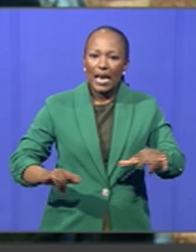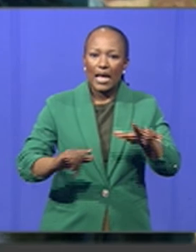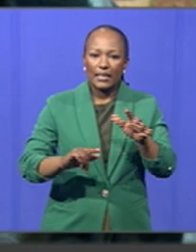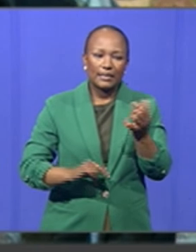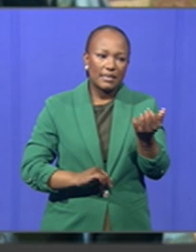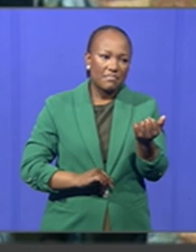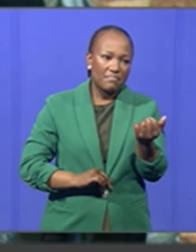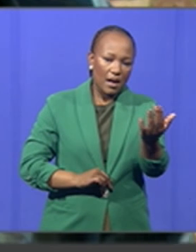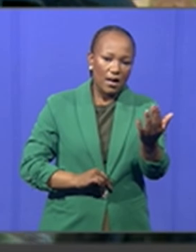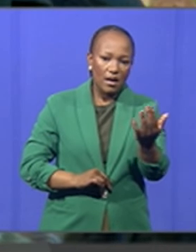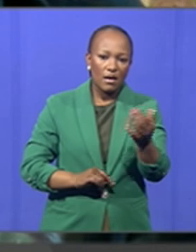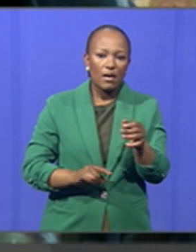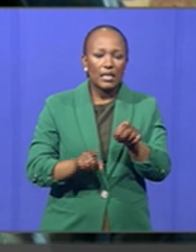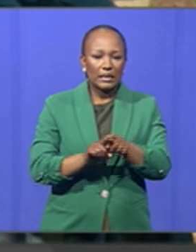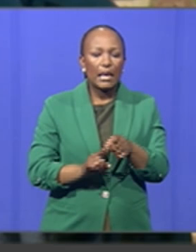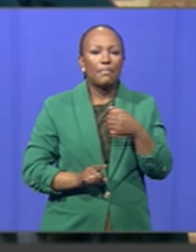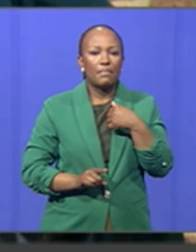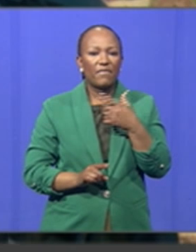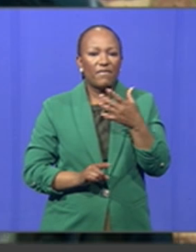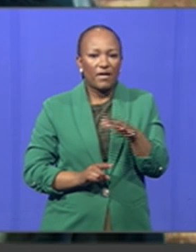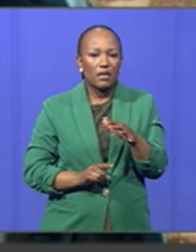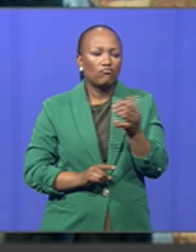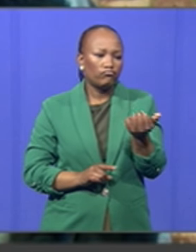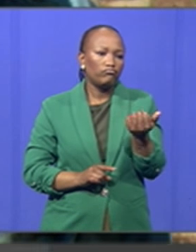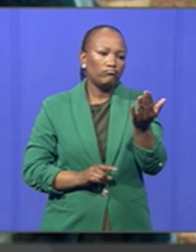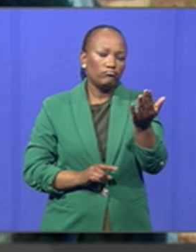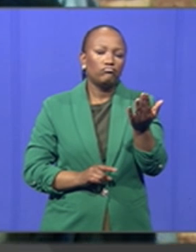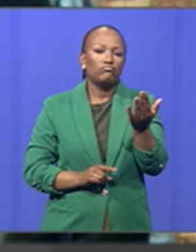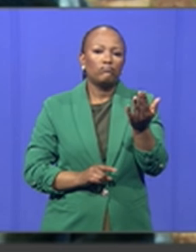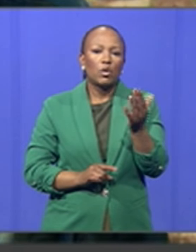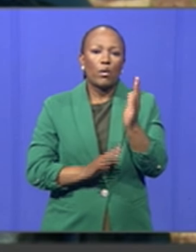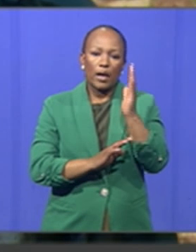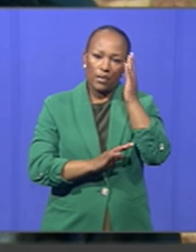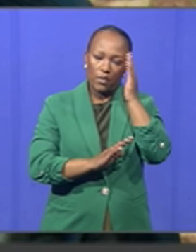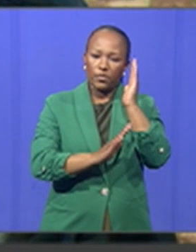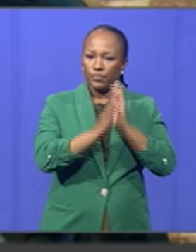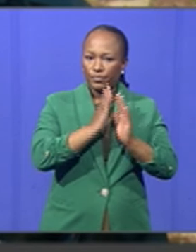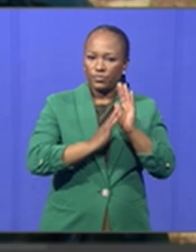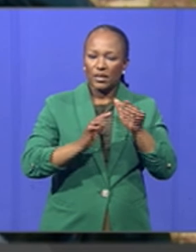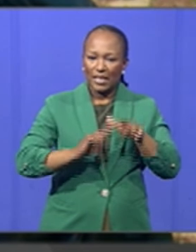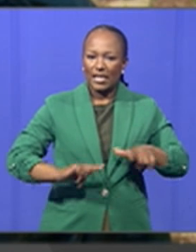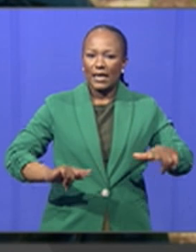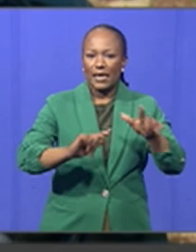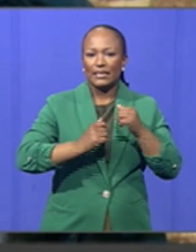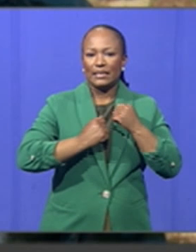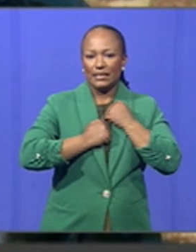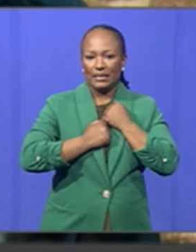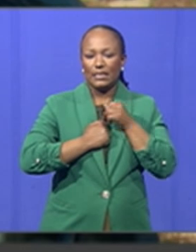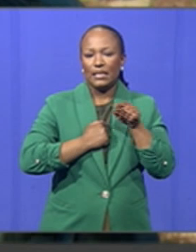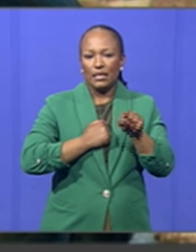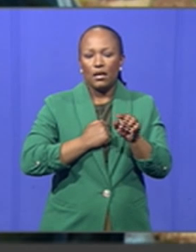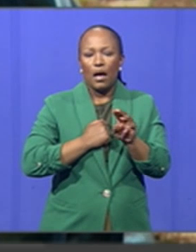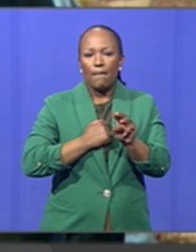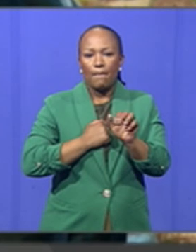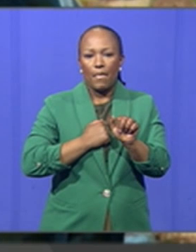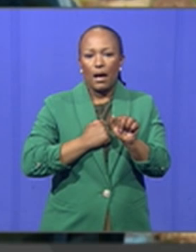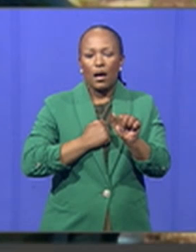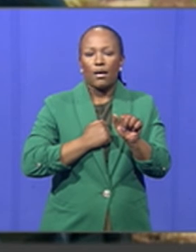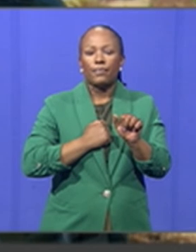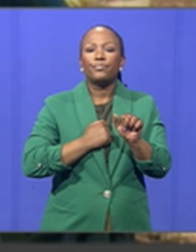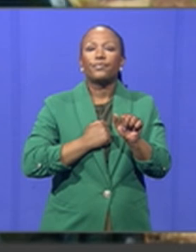back le nna ka ba ya mongwe wa claimileng ka go tseba history ya lefatshe la rena Makgoba Skloof.